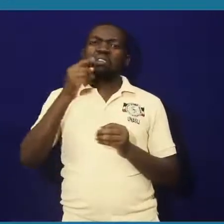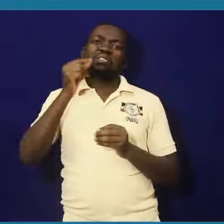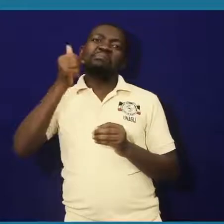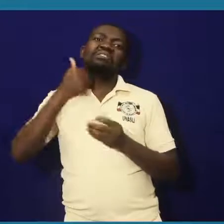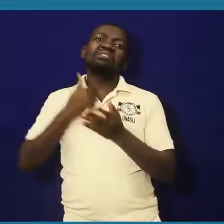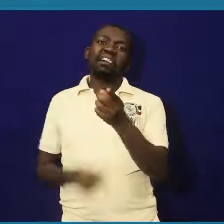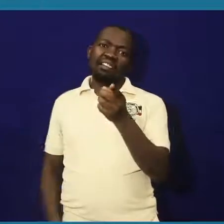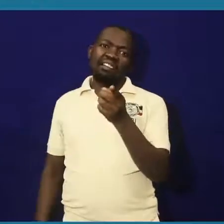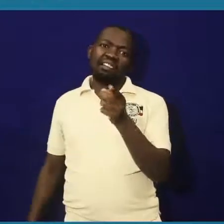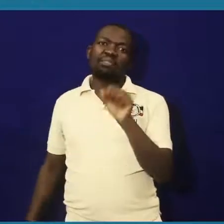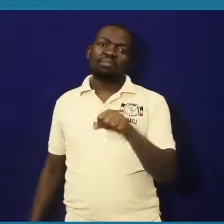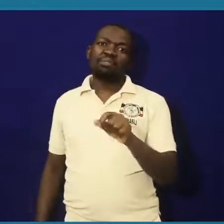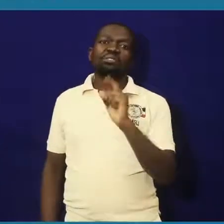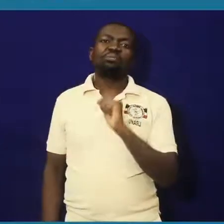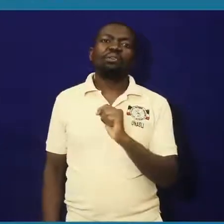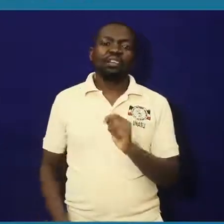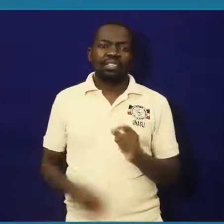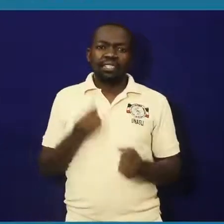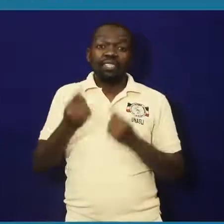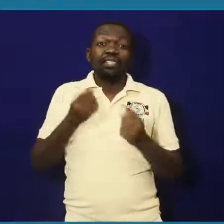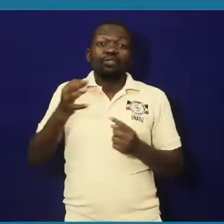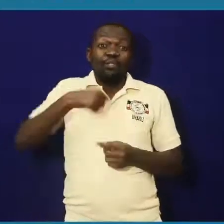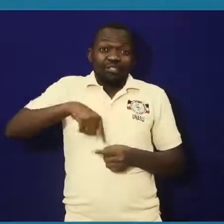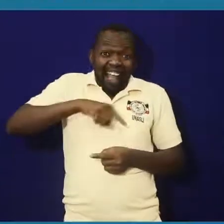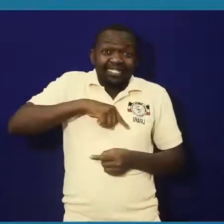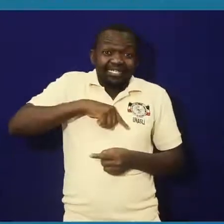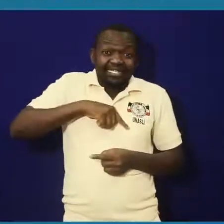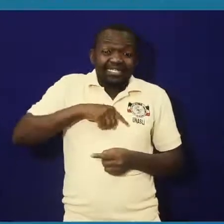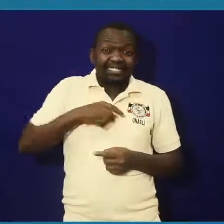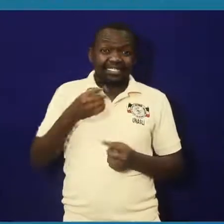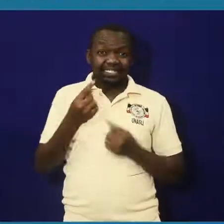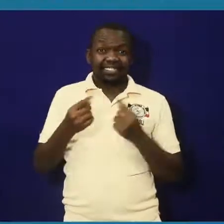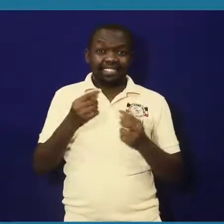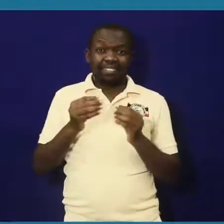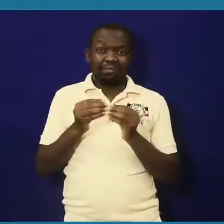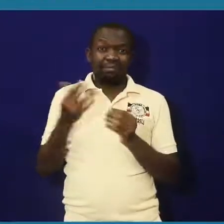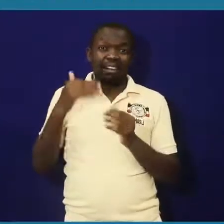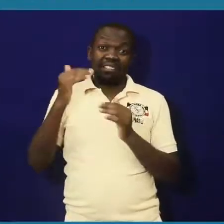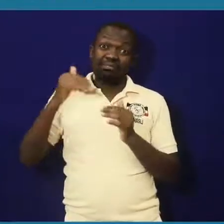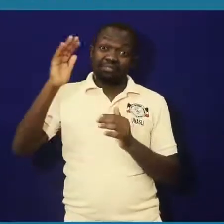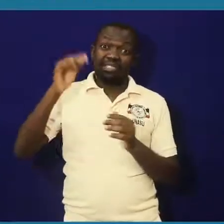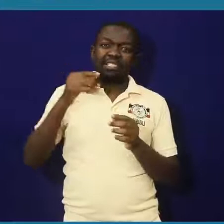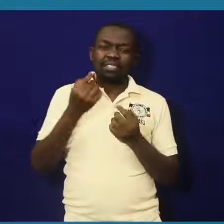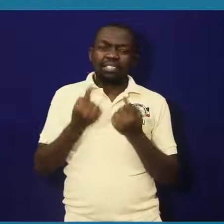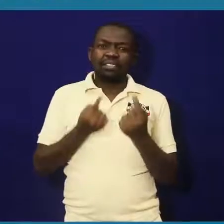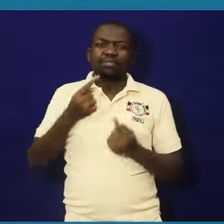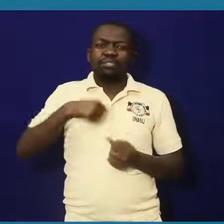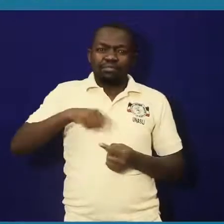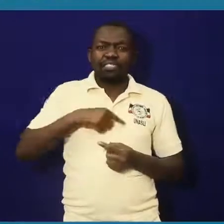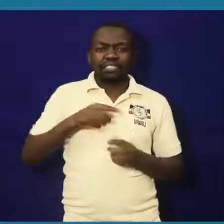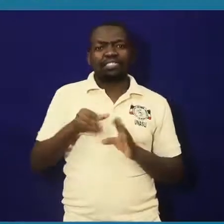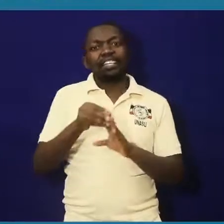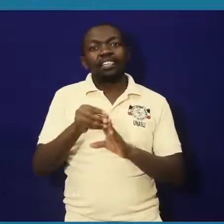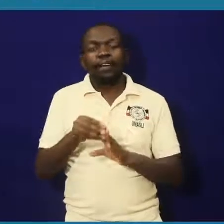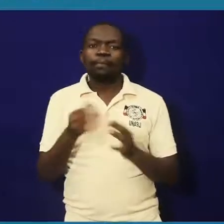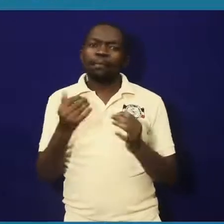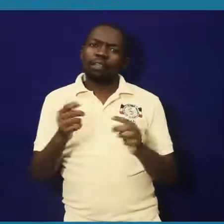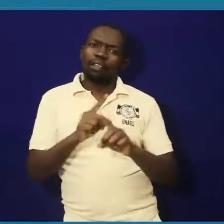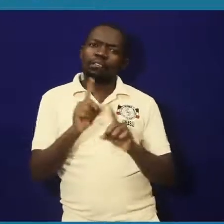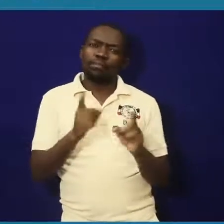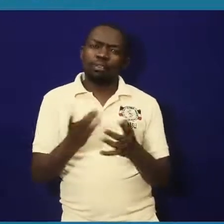leader. Each of us is a leader in one respect or another. Now the question is, where did you